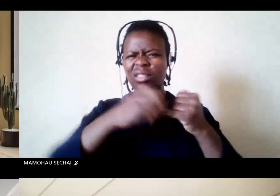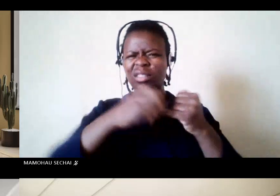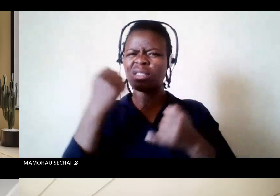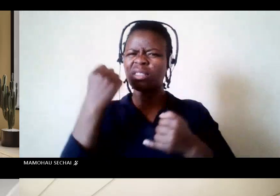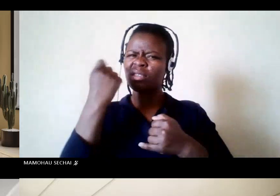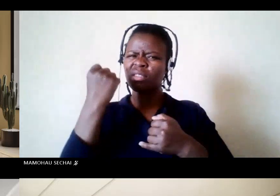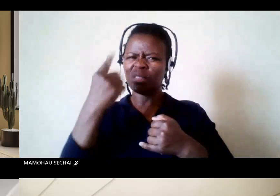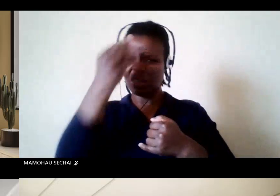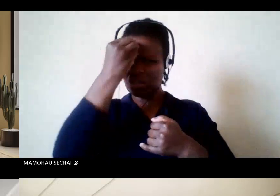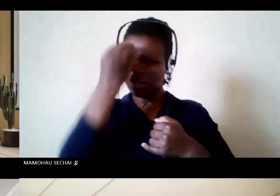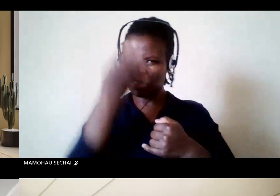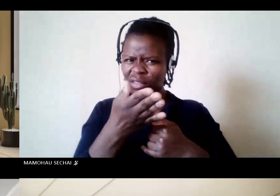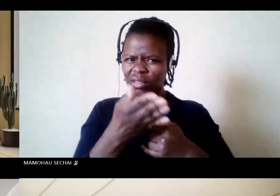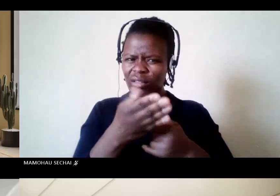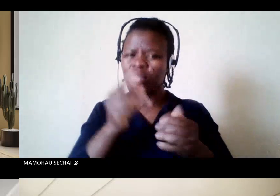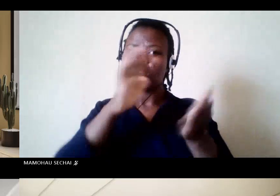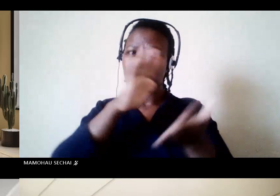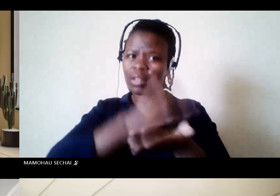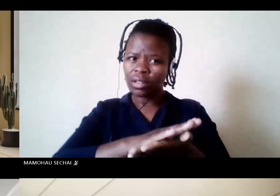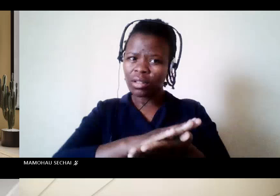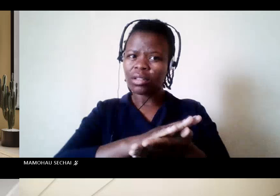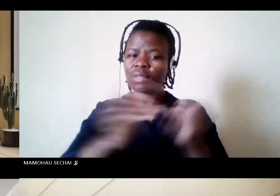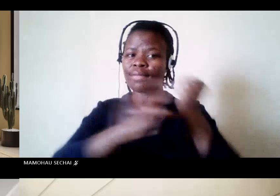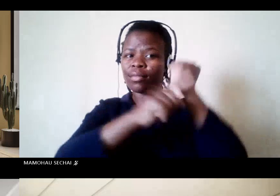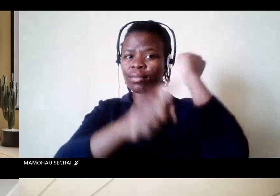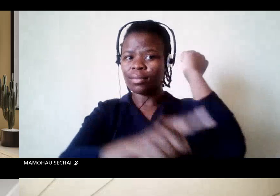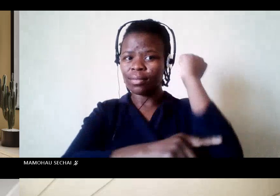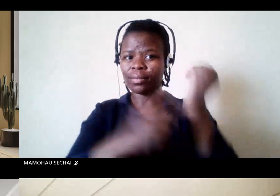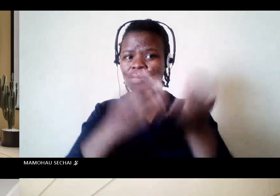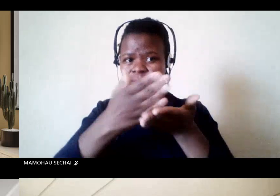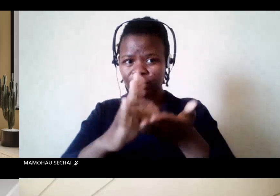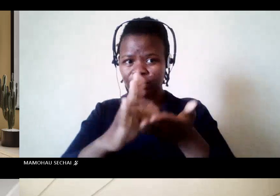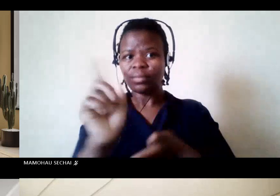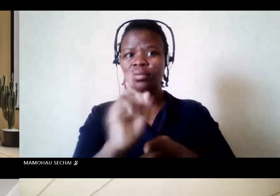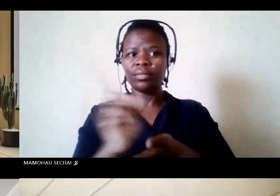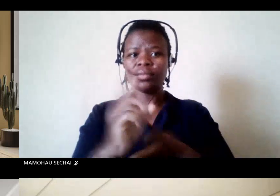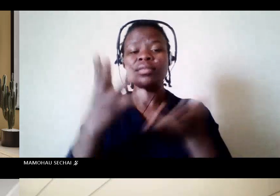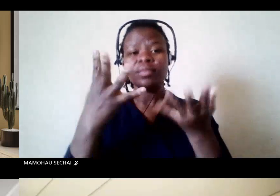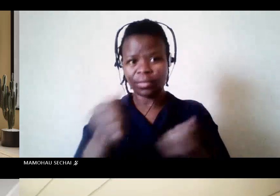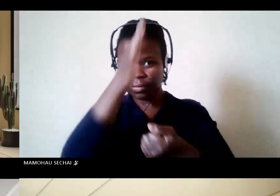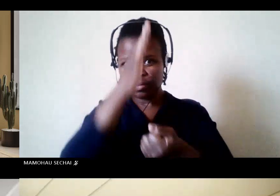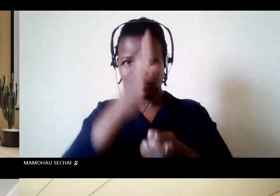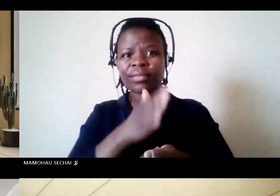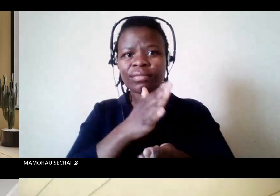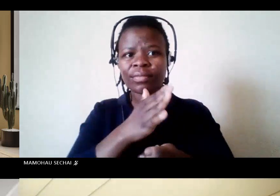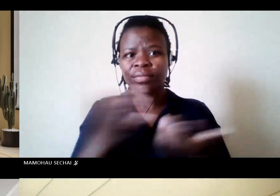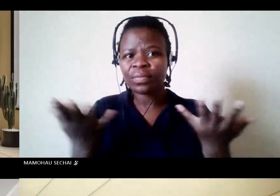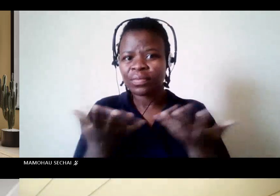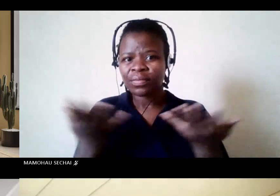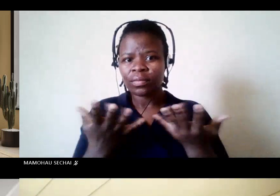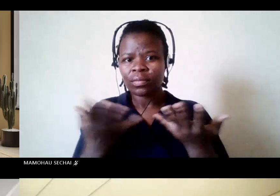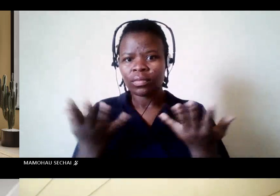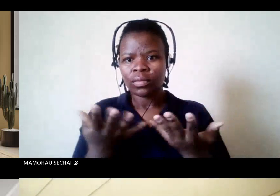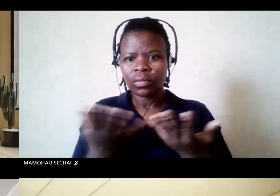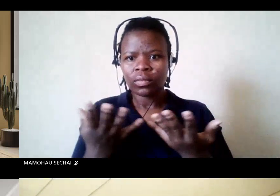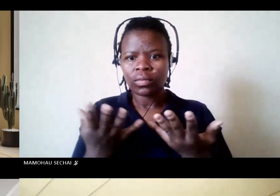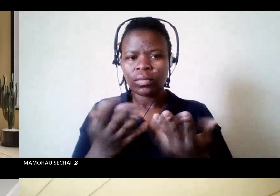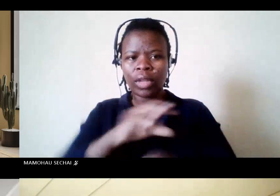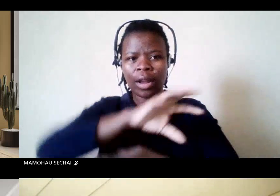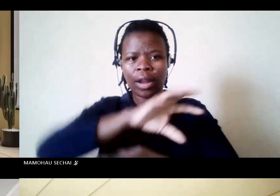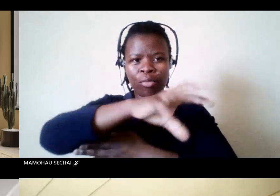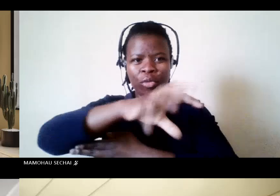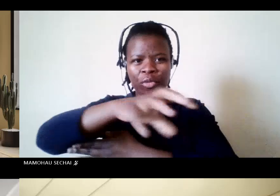to this. And the last part is there are parents in the province, or